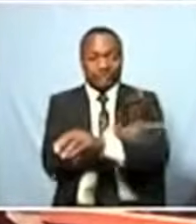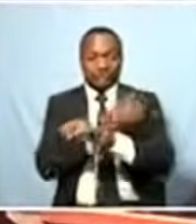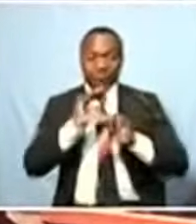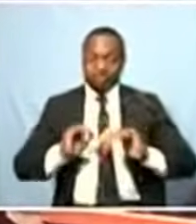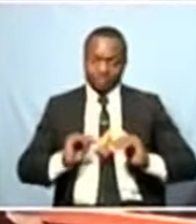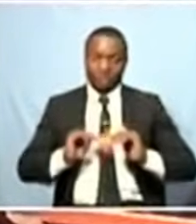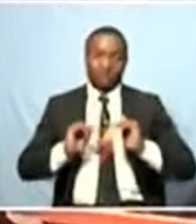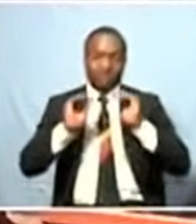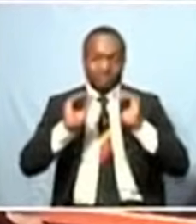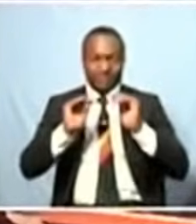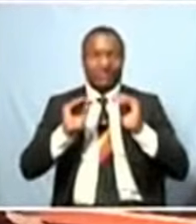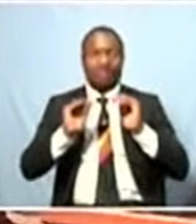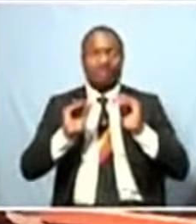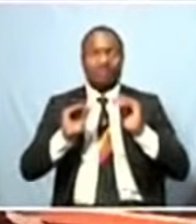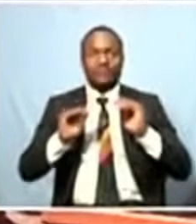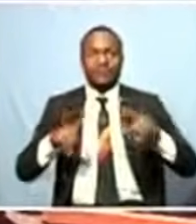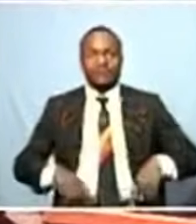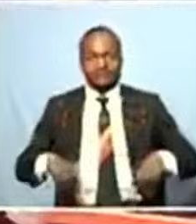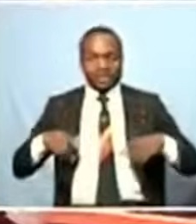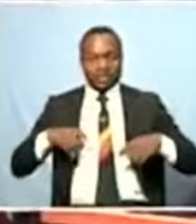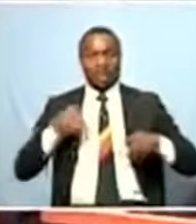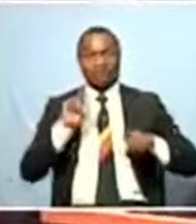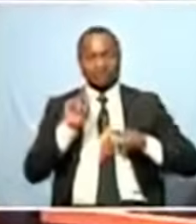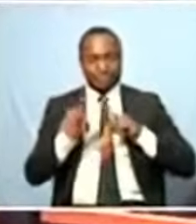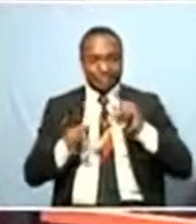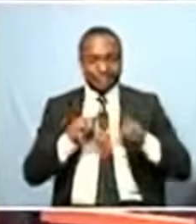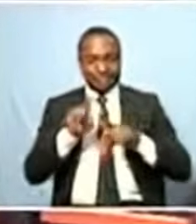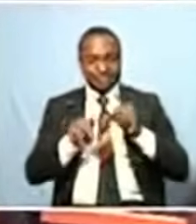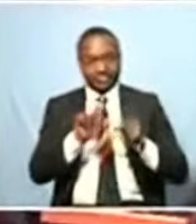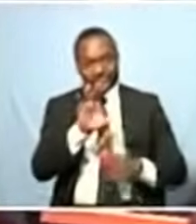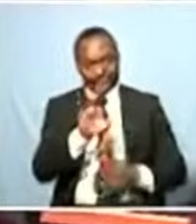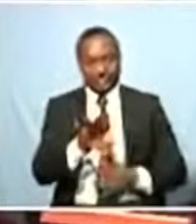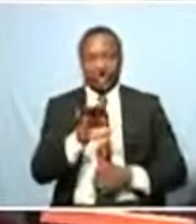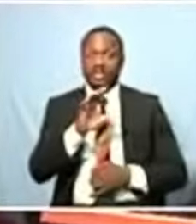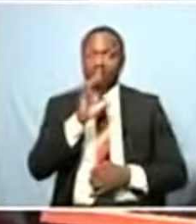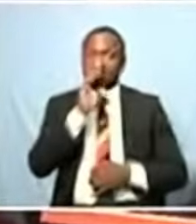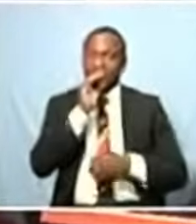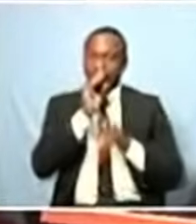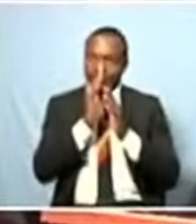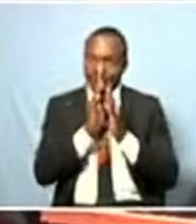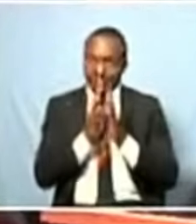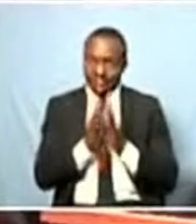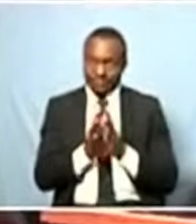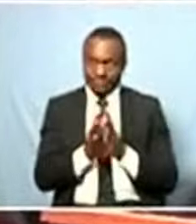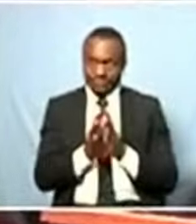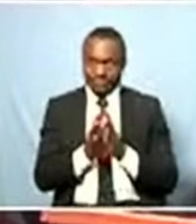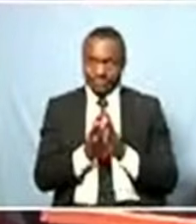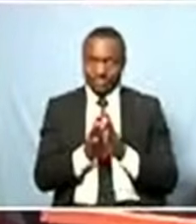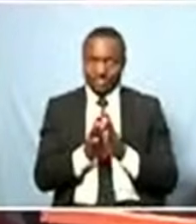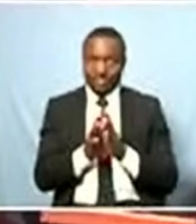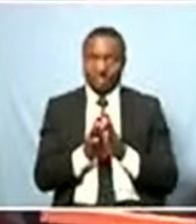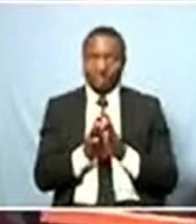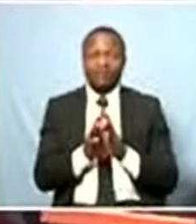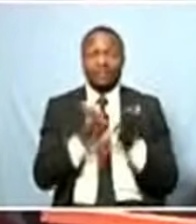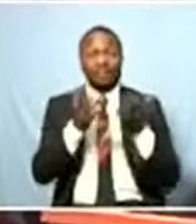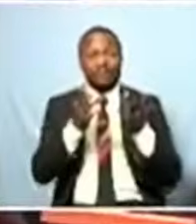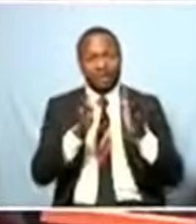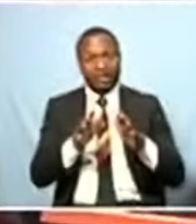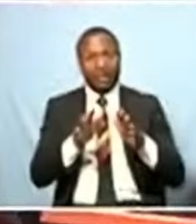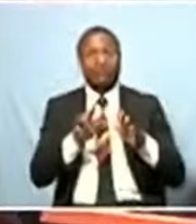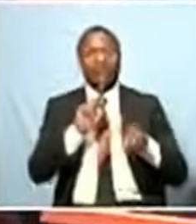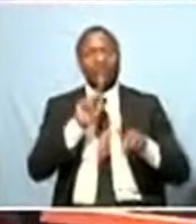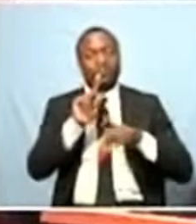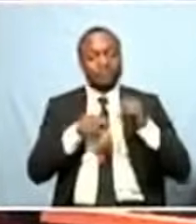the livelihoods of its people. Madam Speaker, as the servant of the people of Mfue,